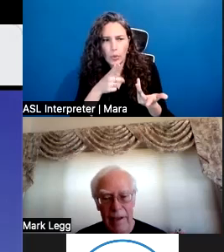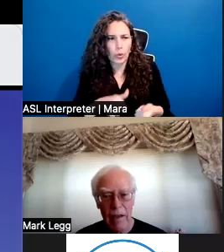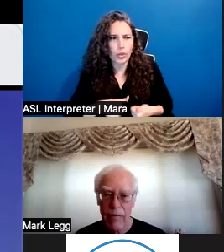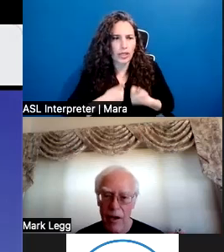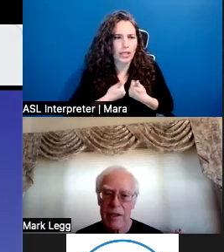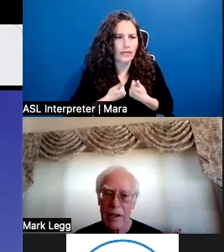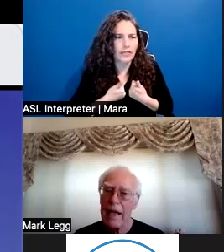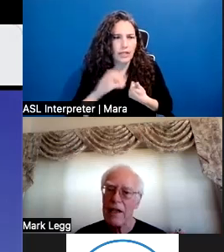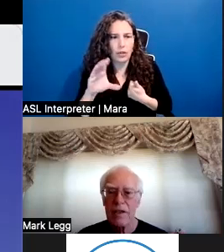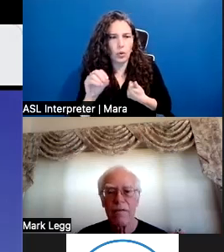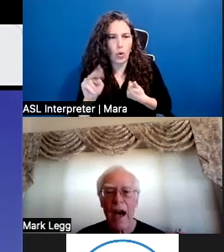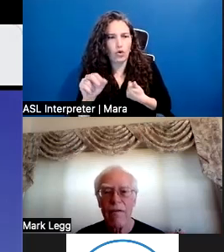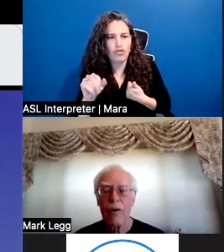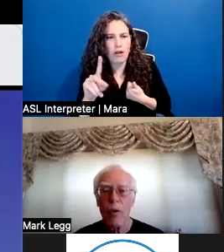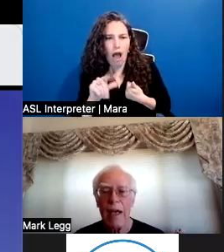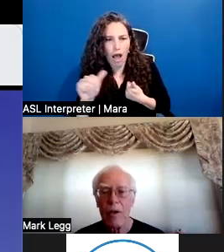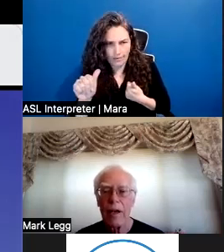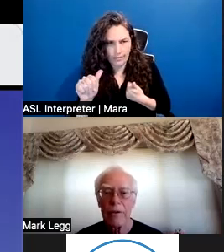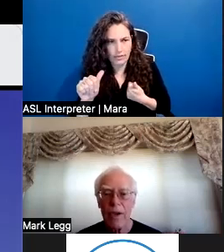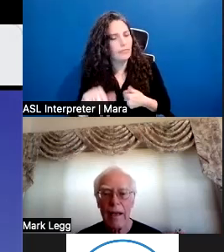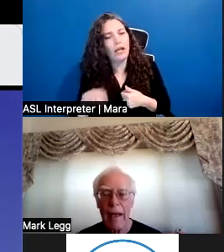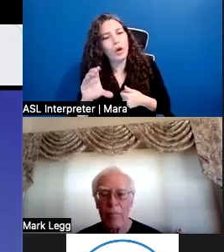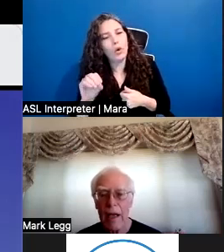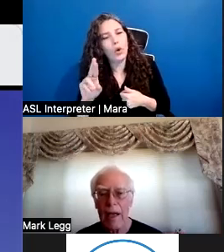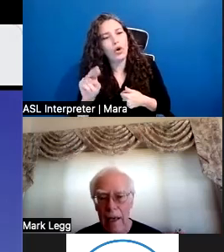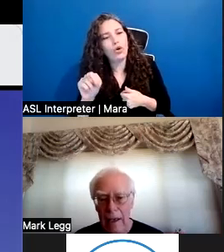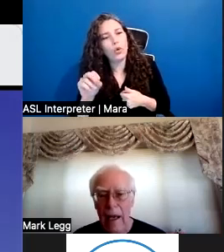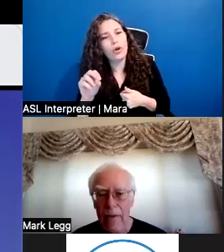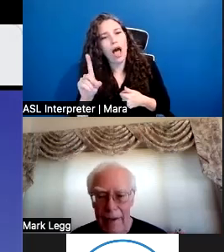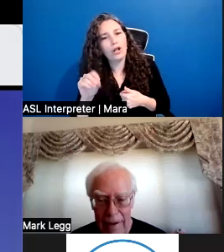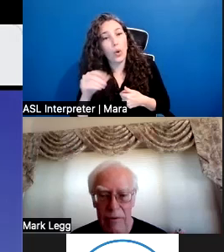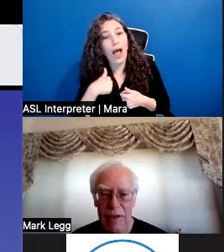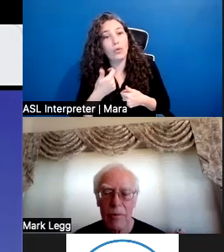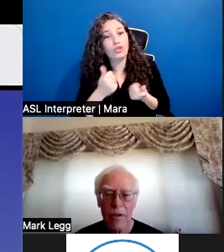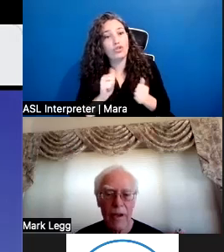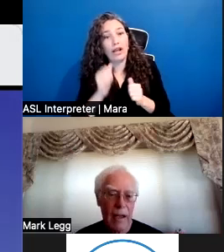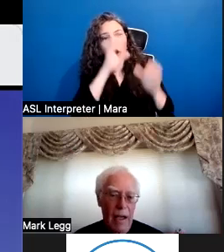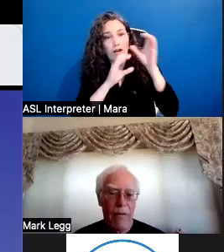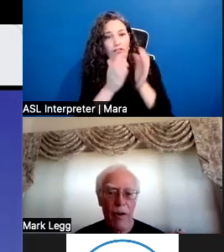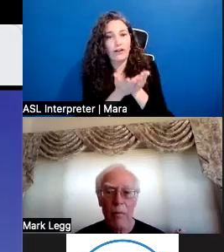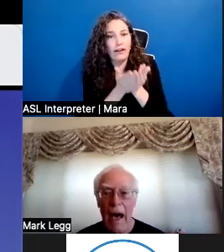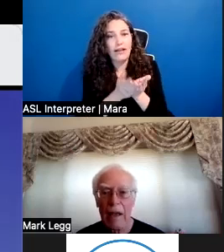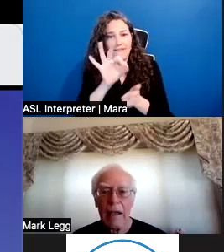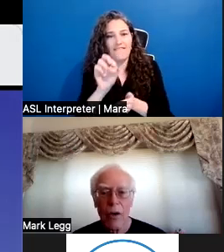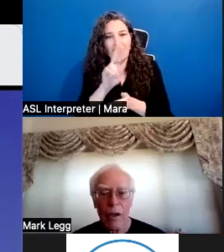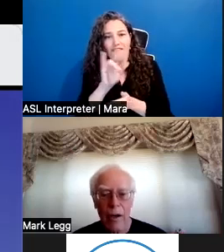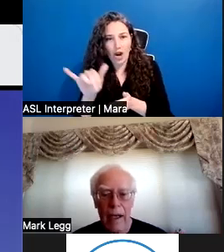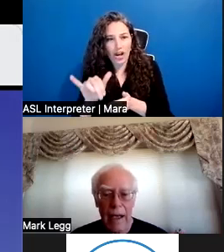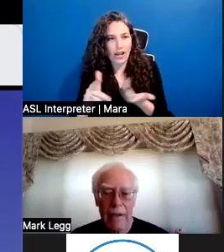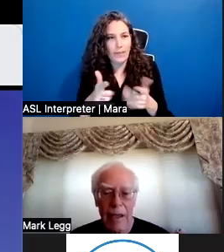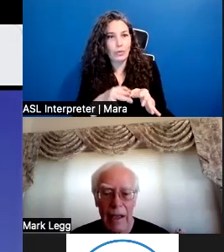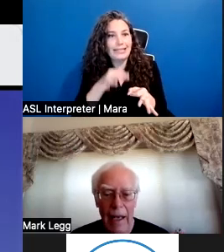but they said the ferry's delayed because there's a 5-foot wave going through San Diego Bay. And this is a similar thing for the modeled